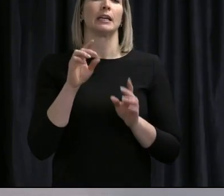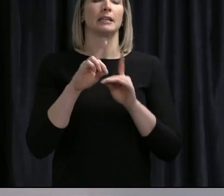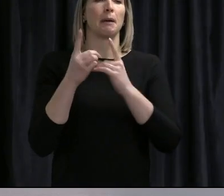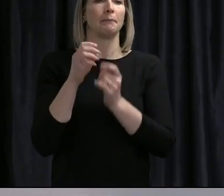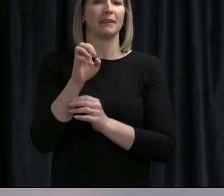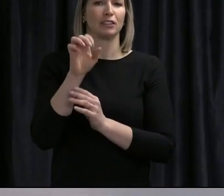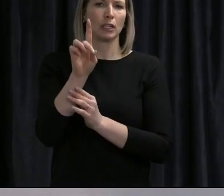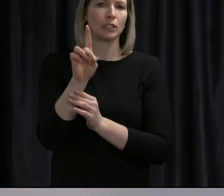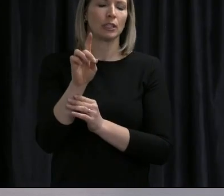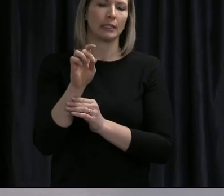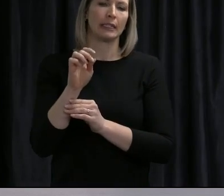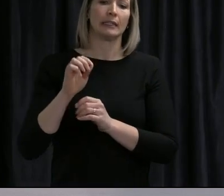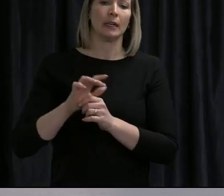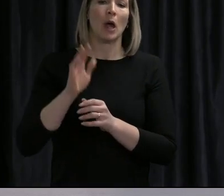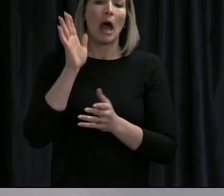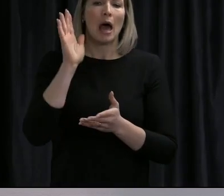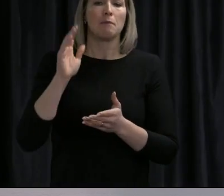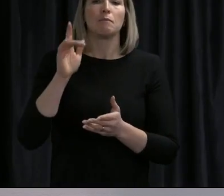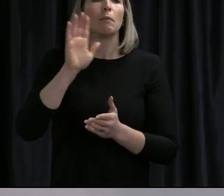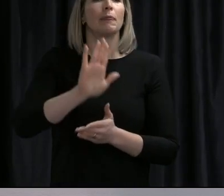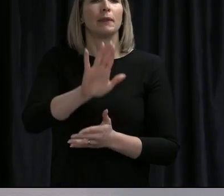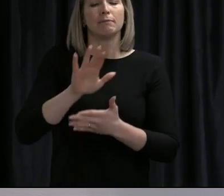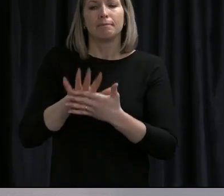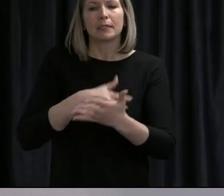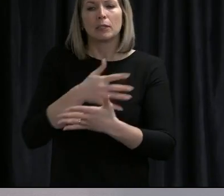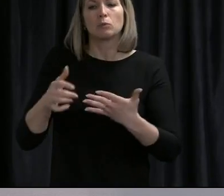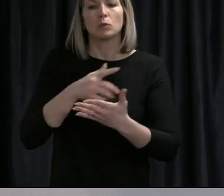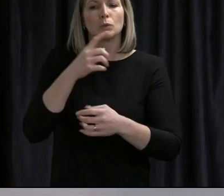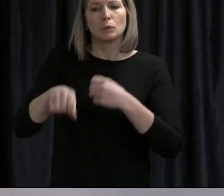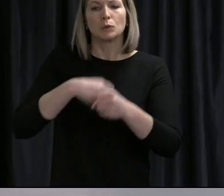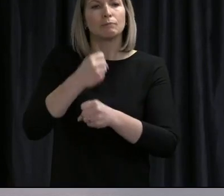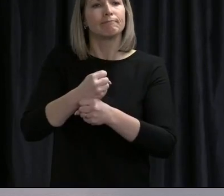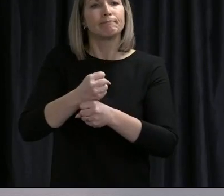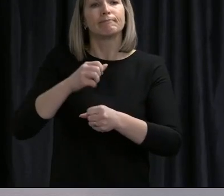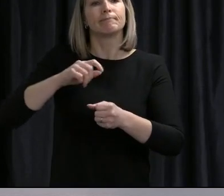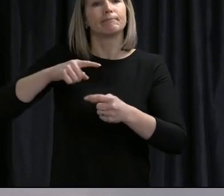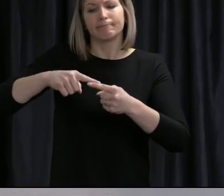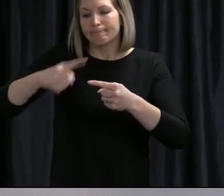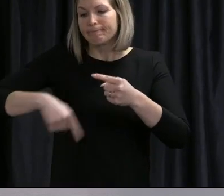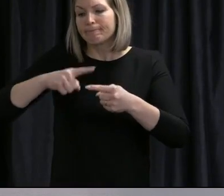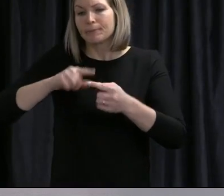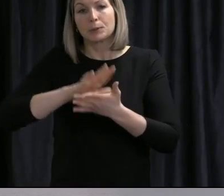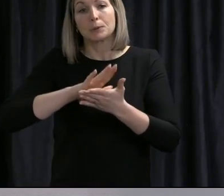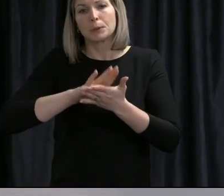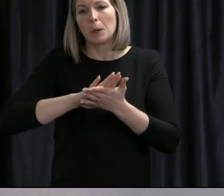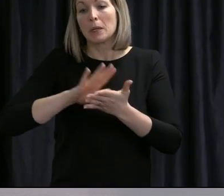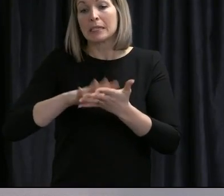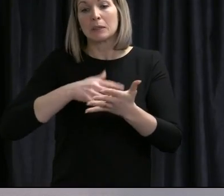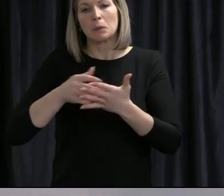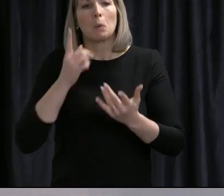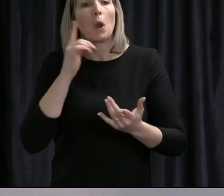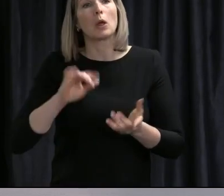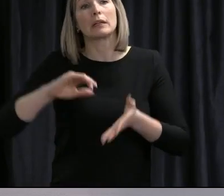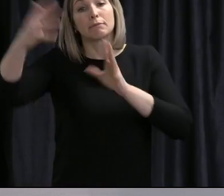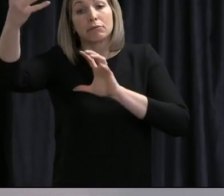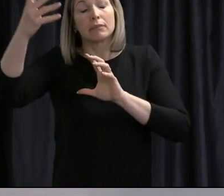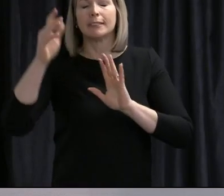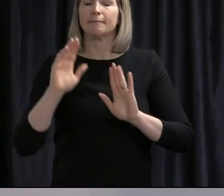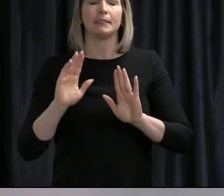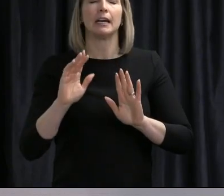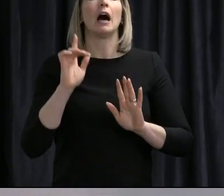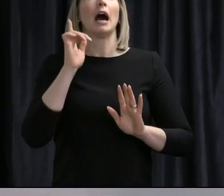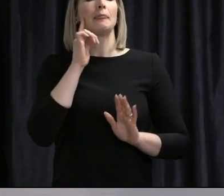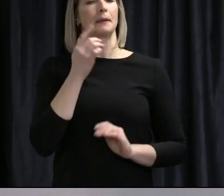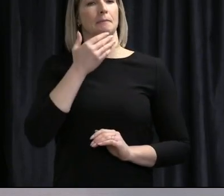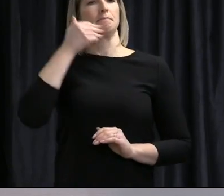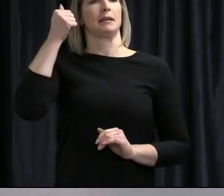morning, working with Dr. Fitzgerald, that, now is the appropriate time. We've met with our committee, as I just mentioned as well. So we think for the health